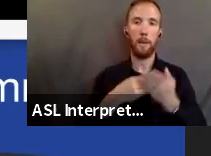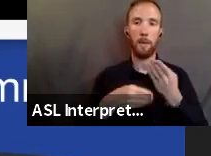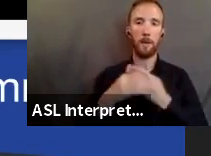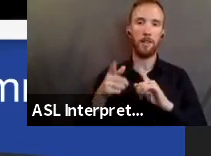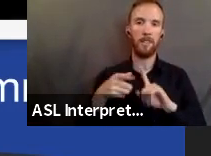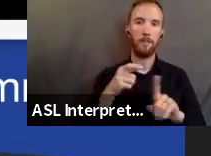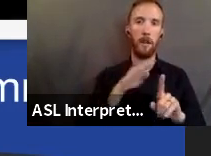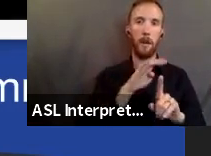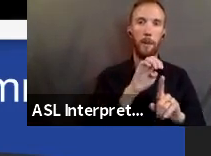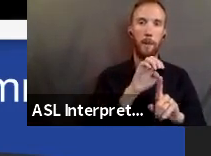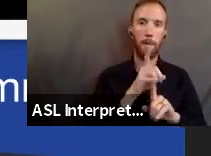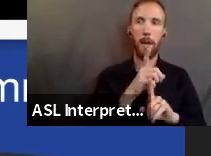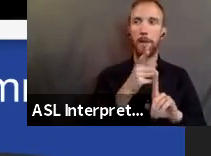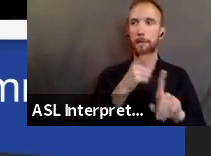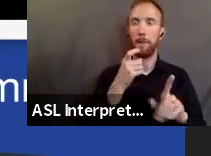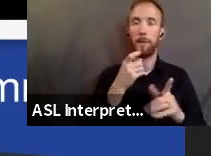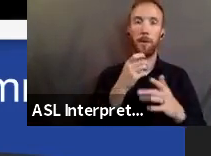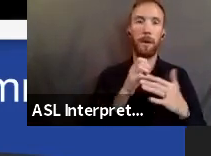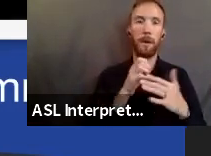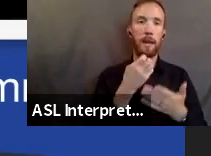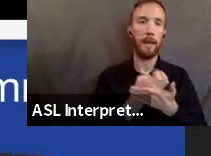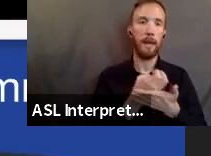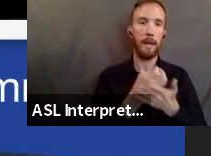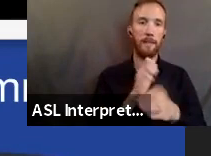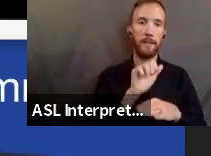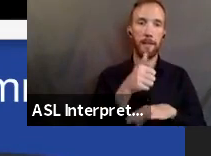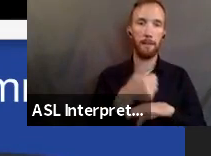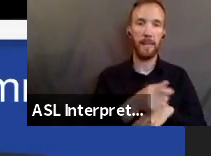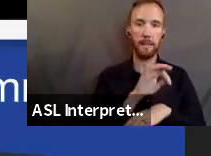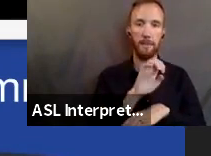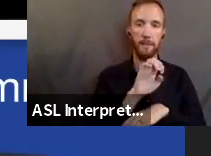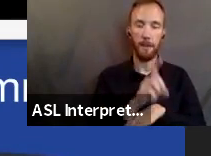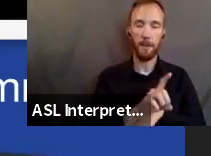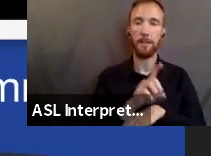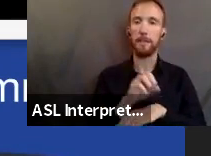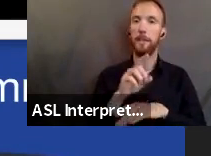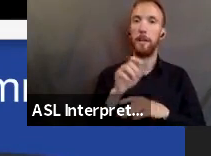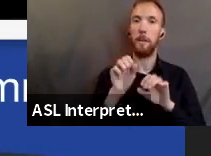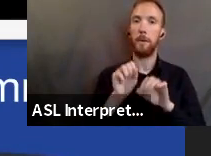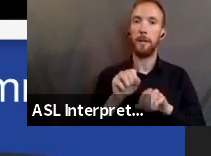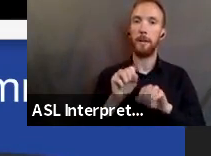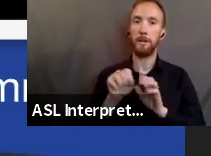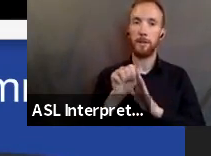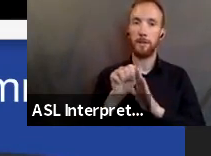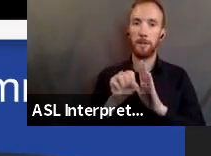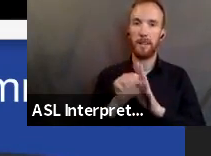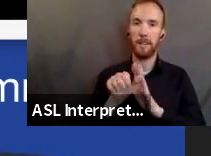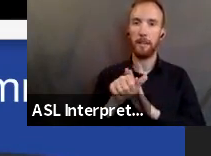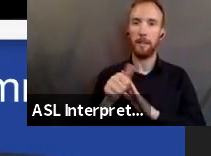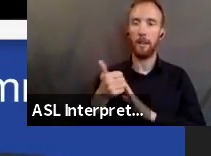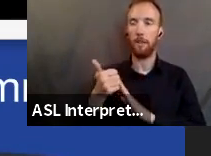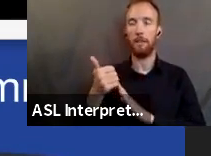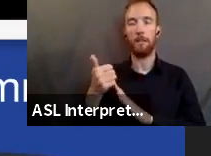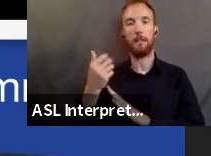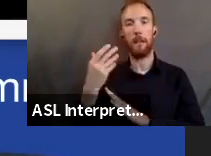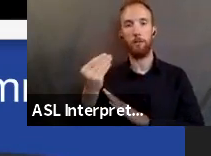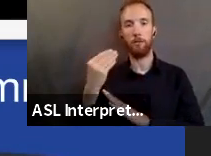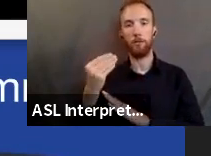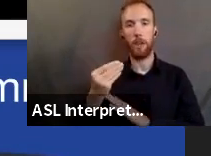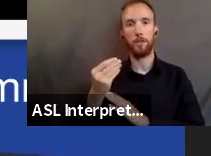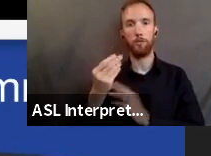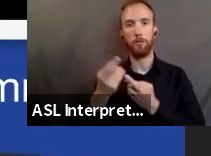backed by evidence-based funding potential state capital funding and potential outside resources as they become identified